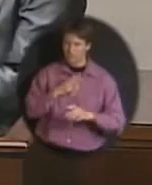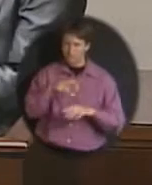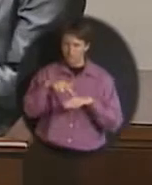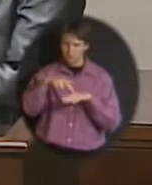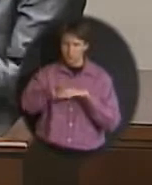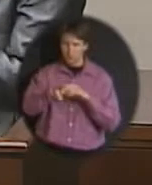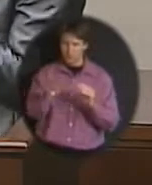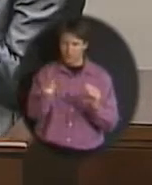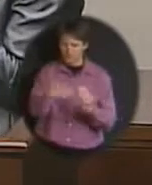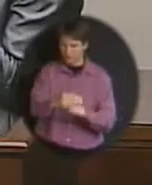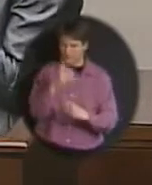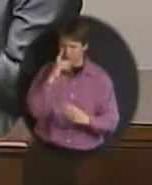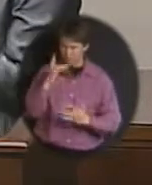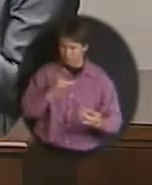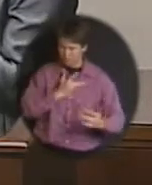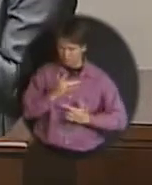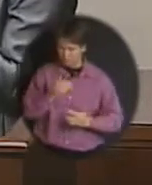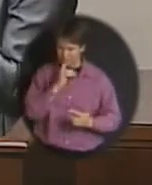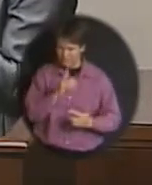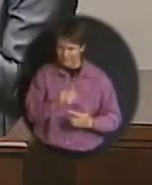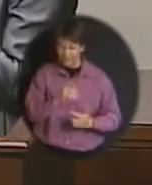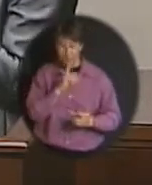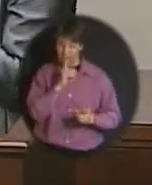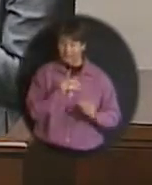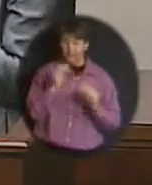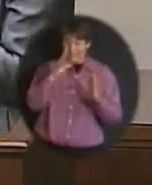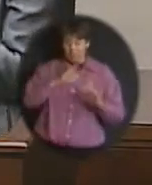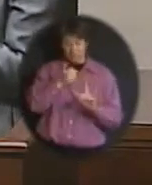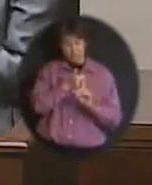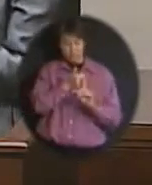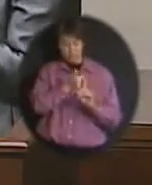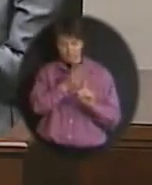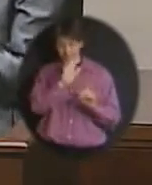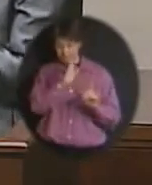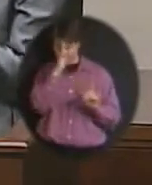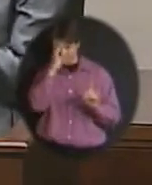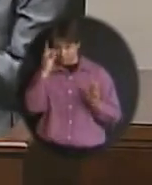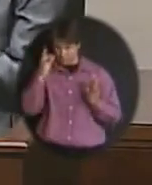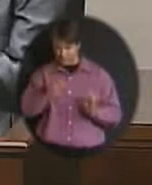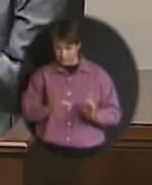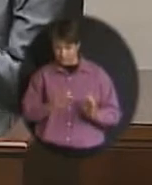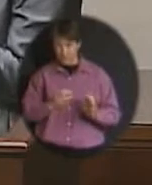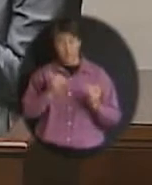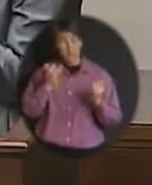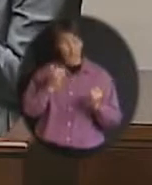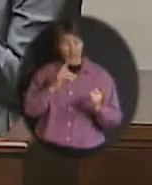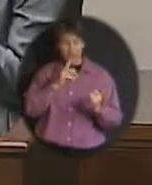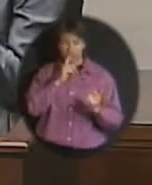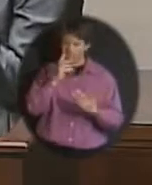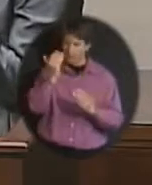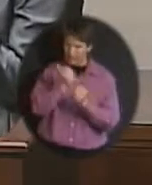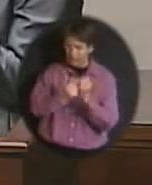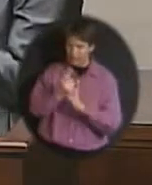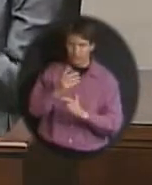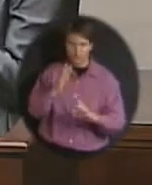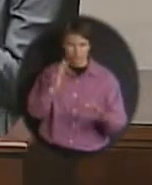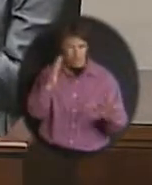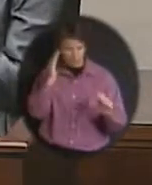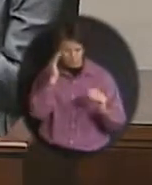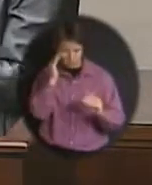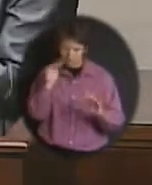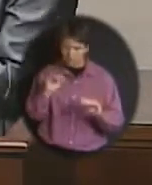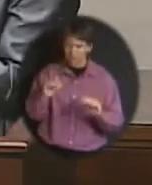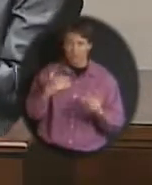concerns. So really up to the teacher at that point. I would tell you right now with the heightened awareness that reports